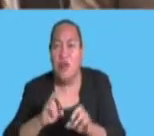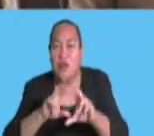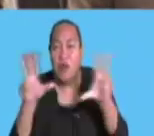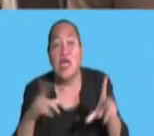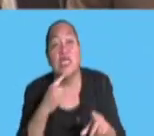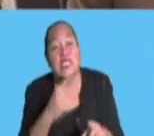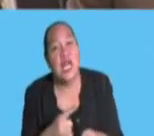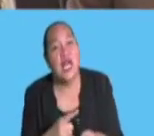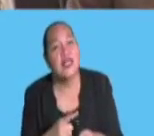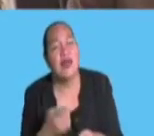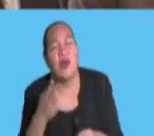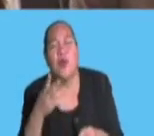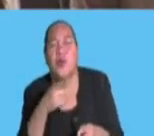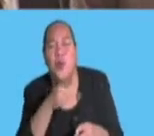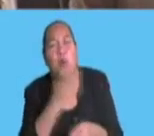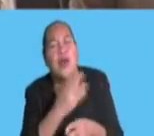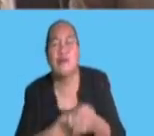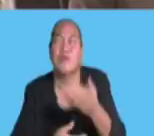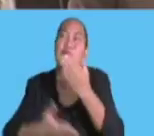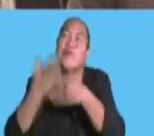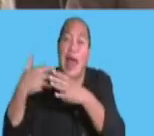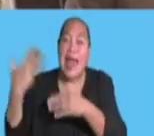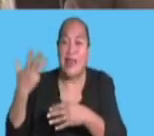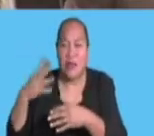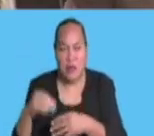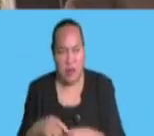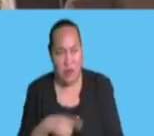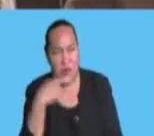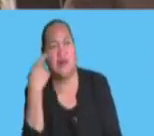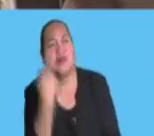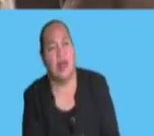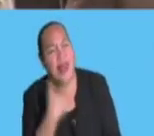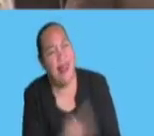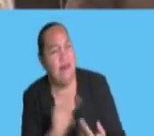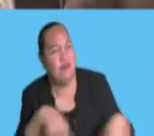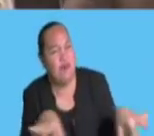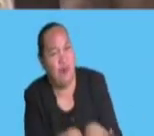work there was only done way back in the 1990s. I say, what bollocks.